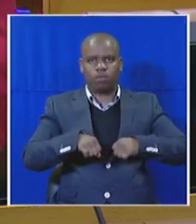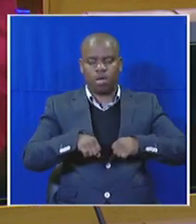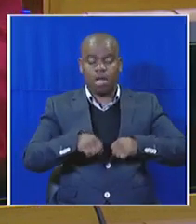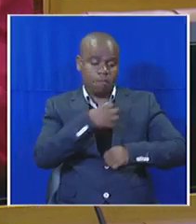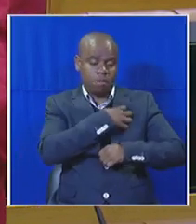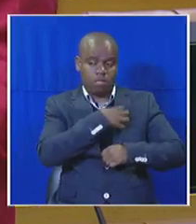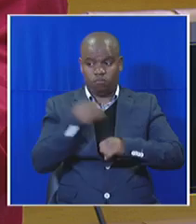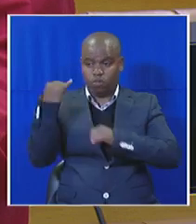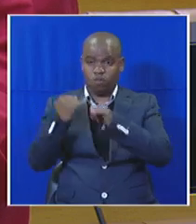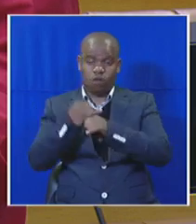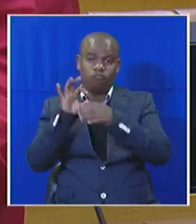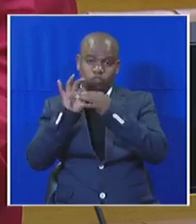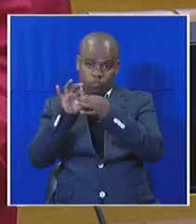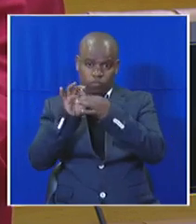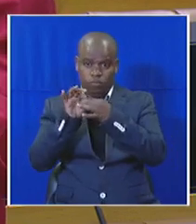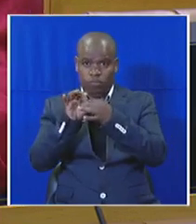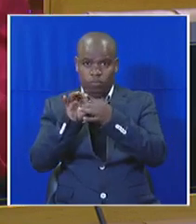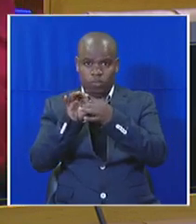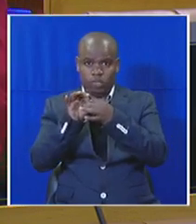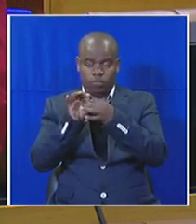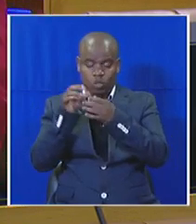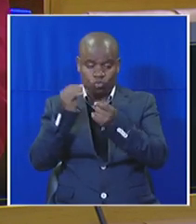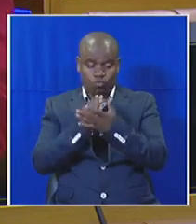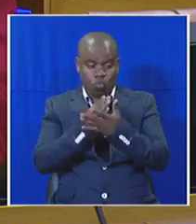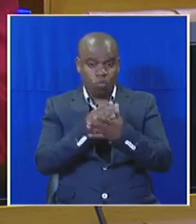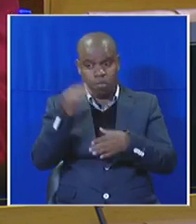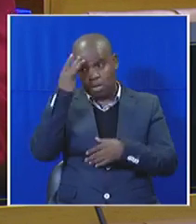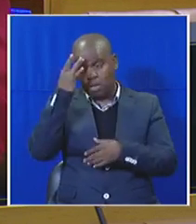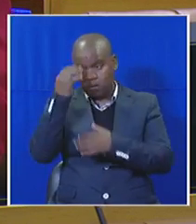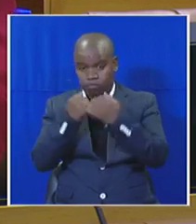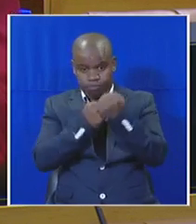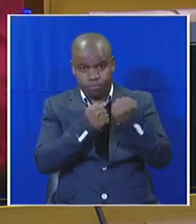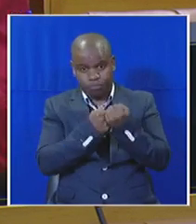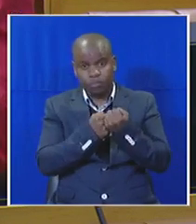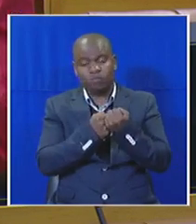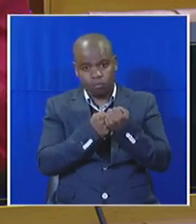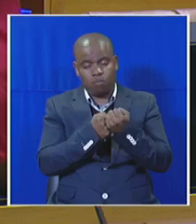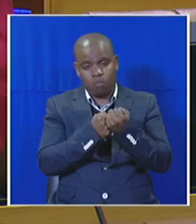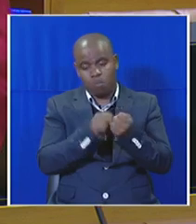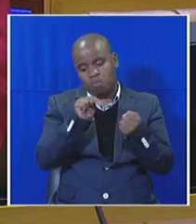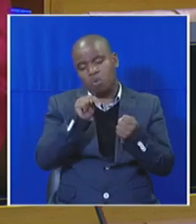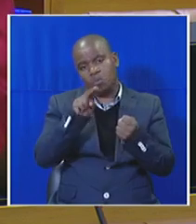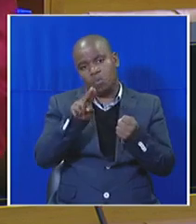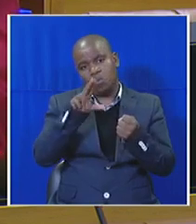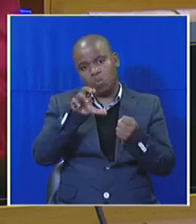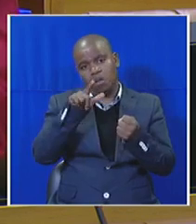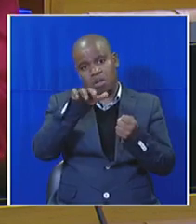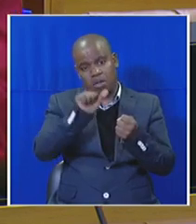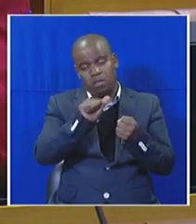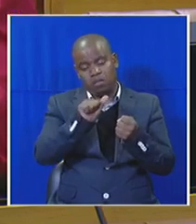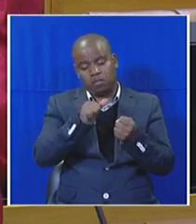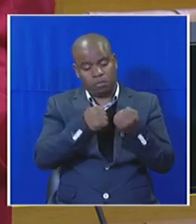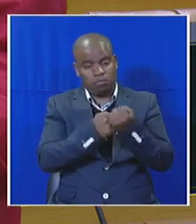of International Relations and Corporations to support India's membership nuclear supplier group. Despite overwhelming